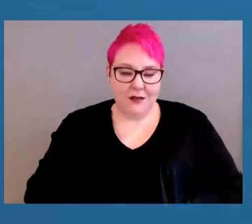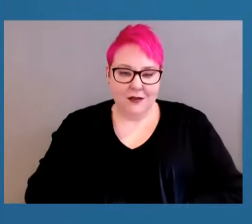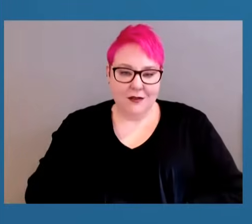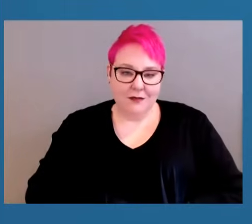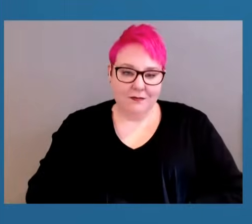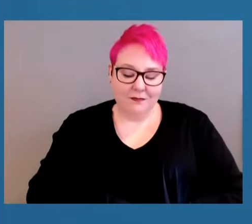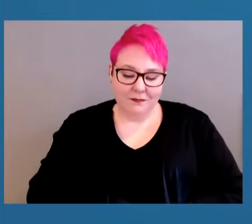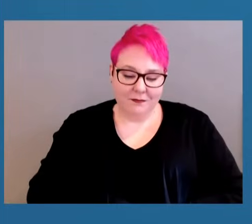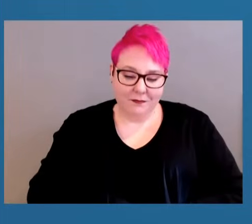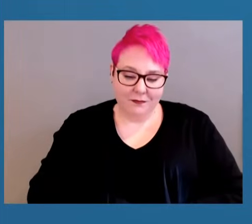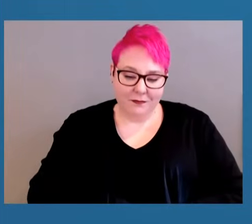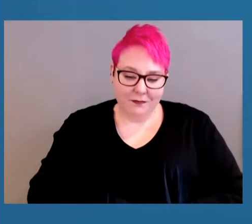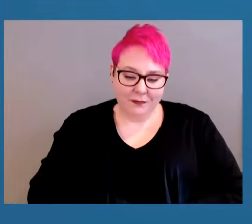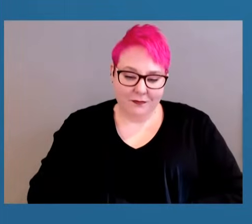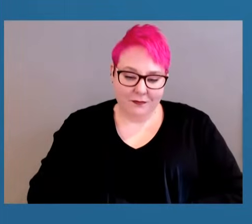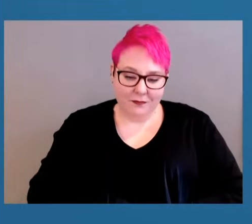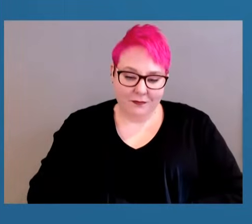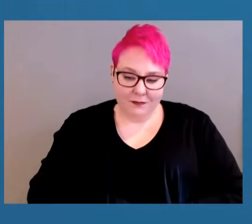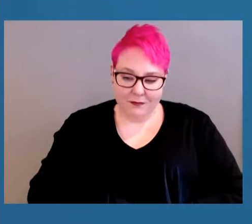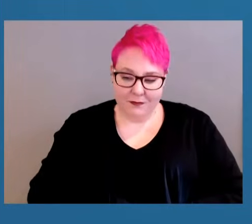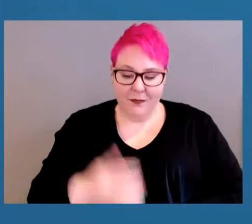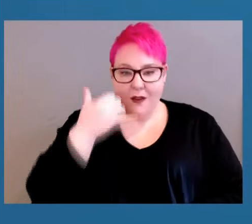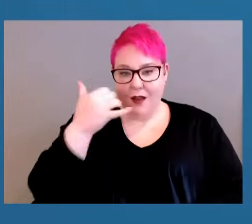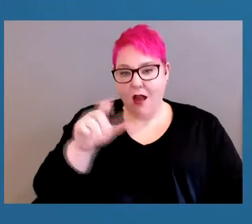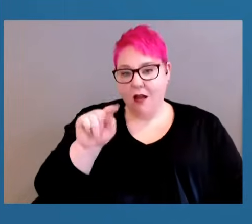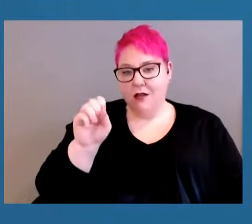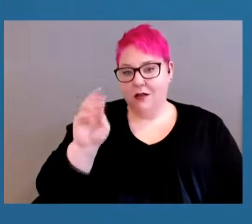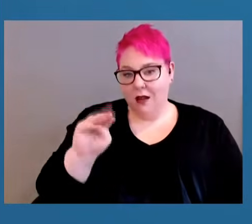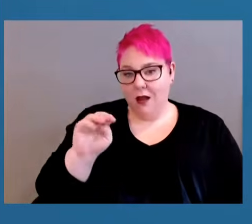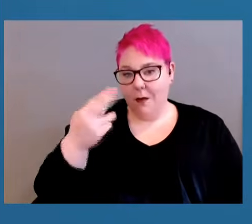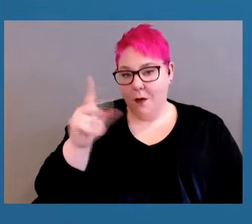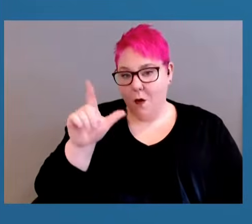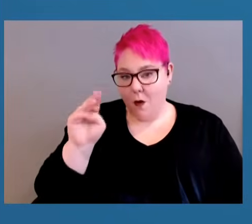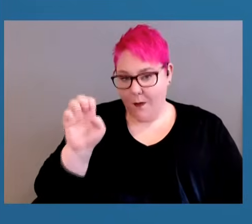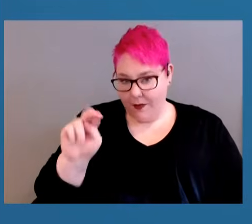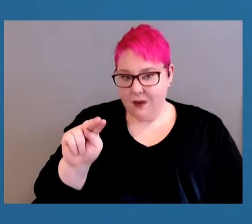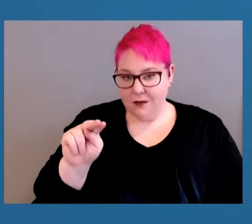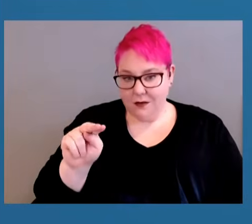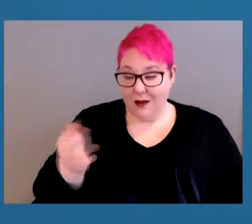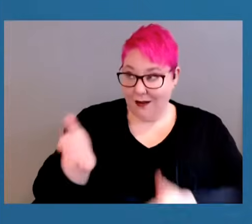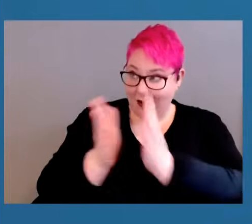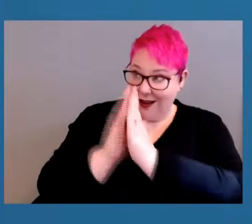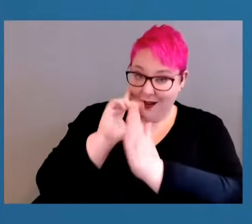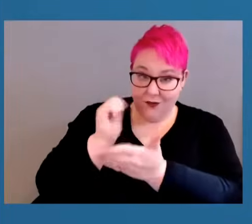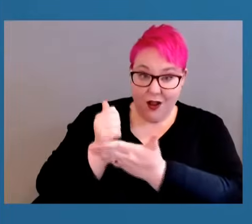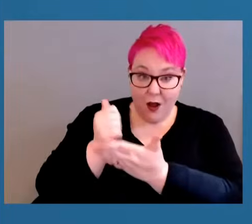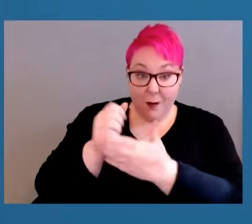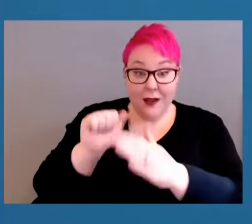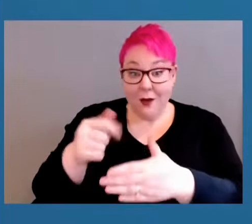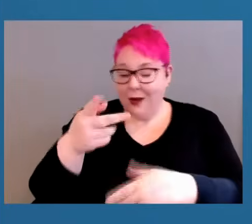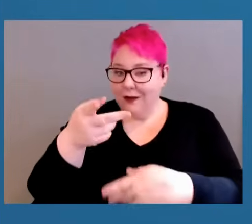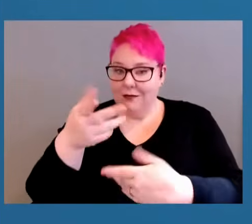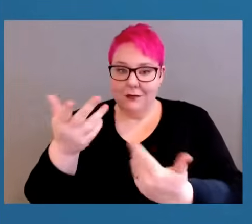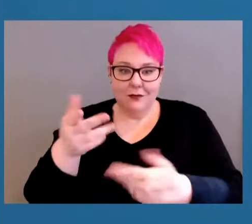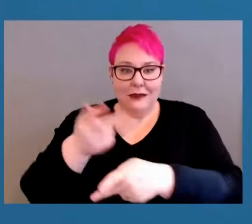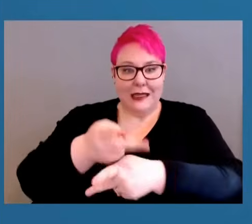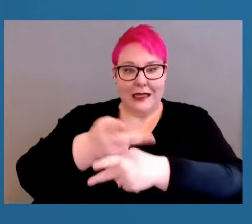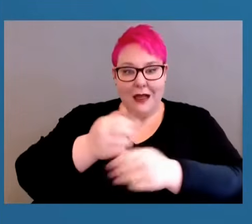I called Tom Homan after this, asked for help. At least can we take care of the moms, get them back with their